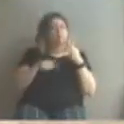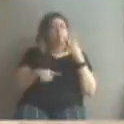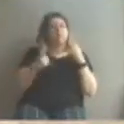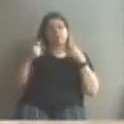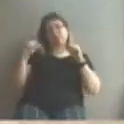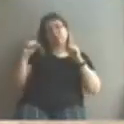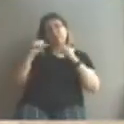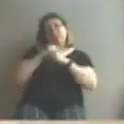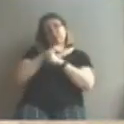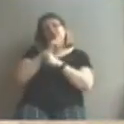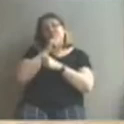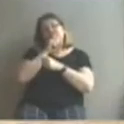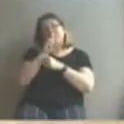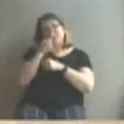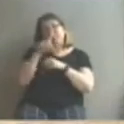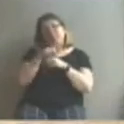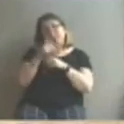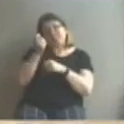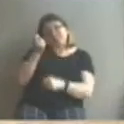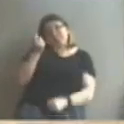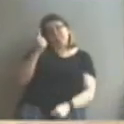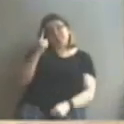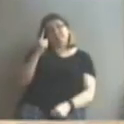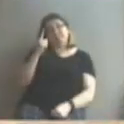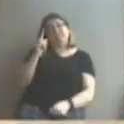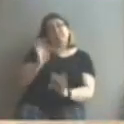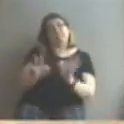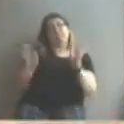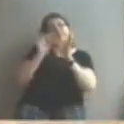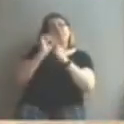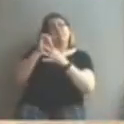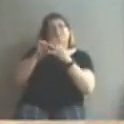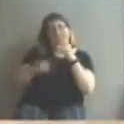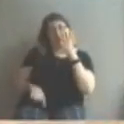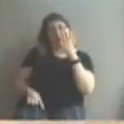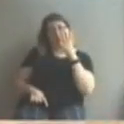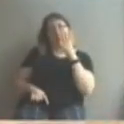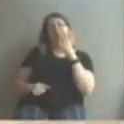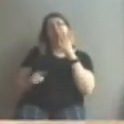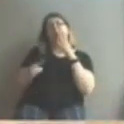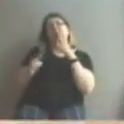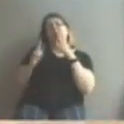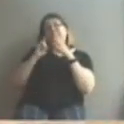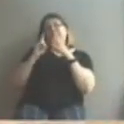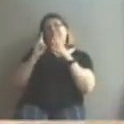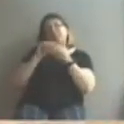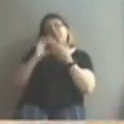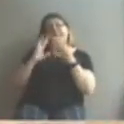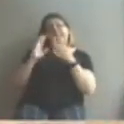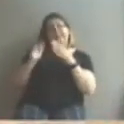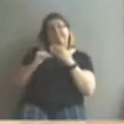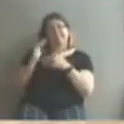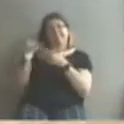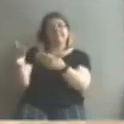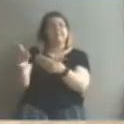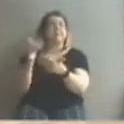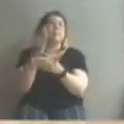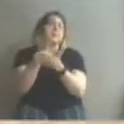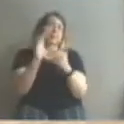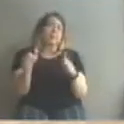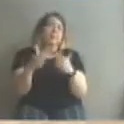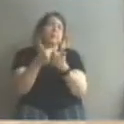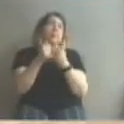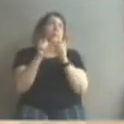make sure, you know, principals understand the relevance of all of them and moving students forward. I think part of our challenge, too,